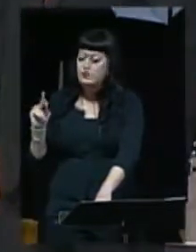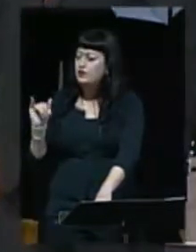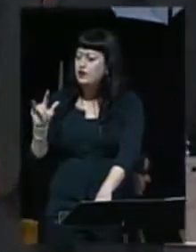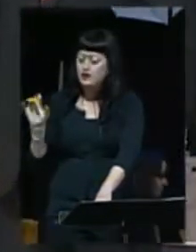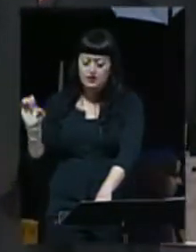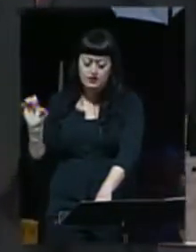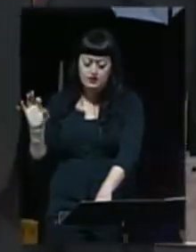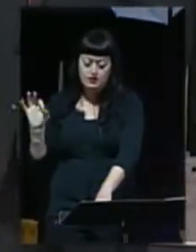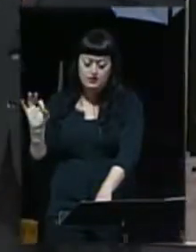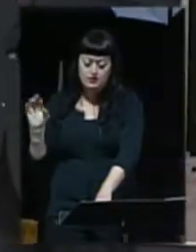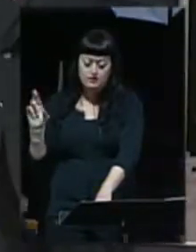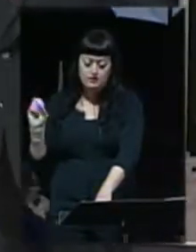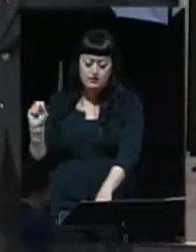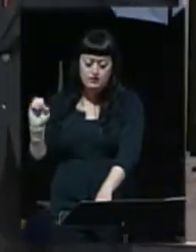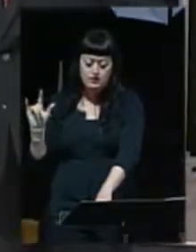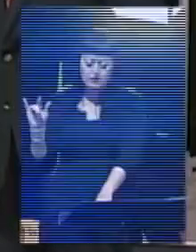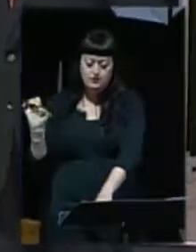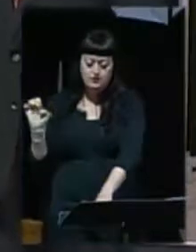Kayla Frosley.